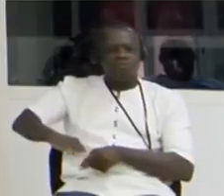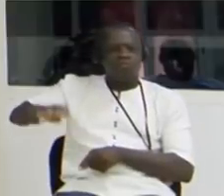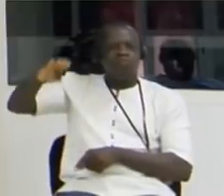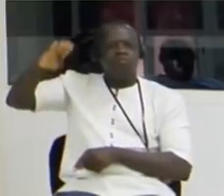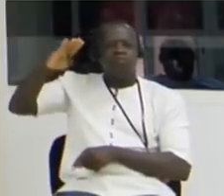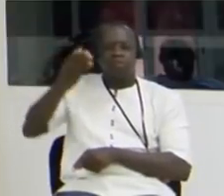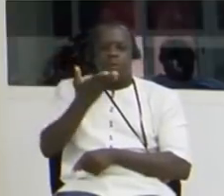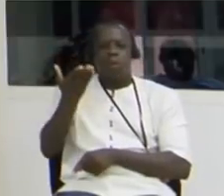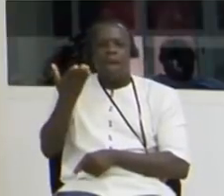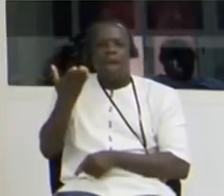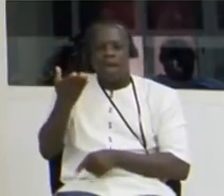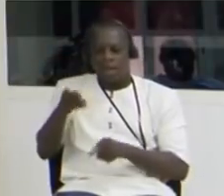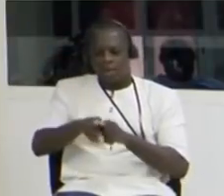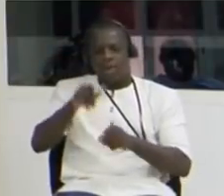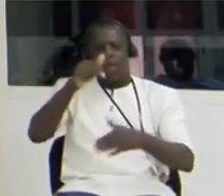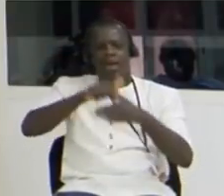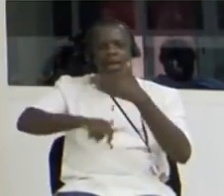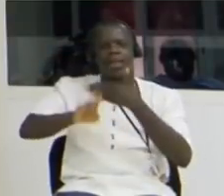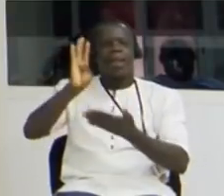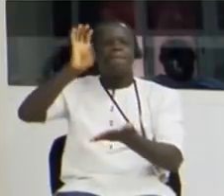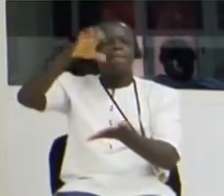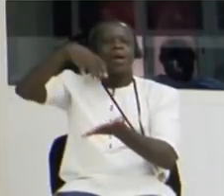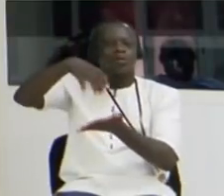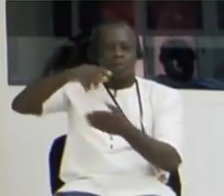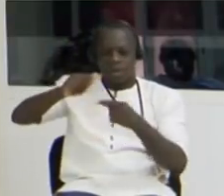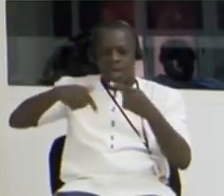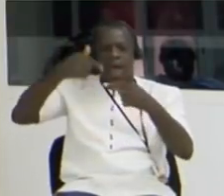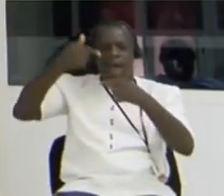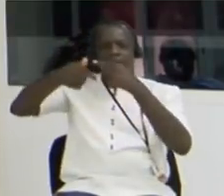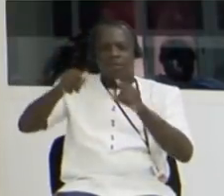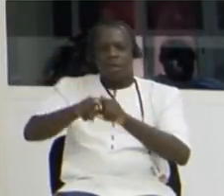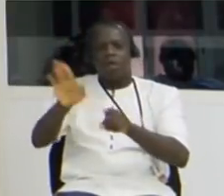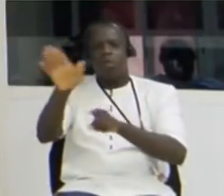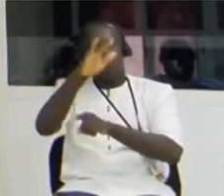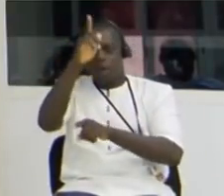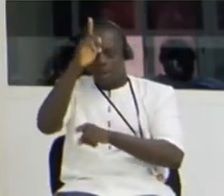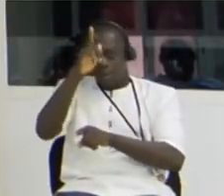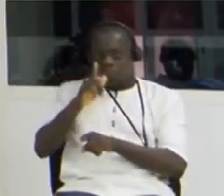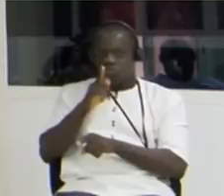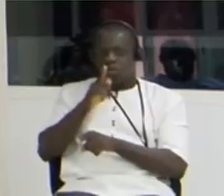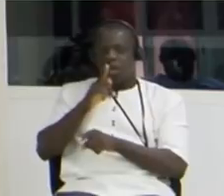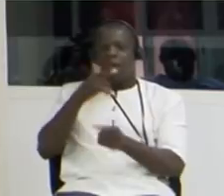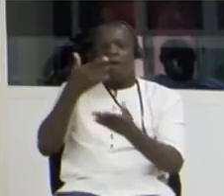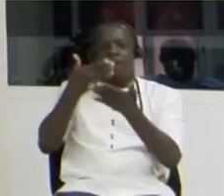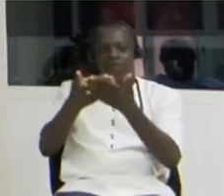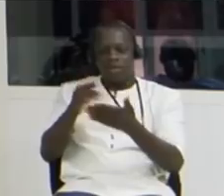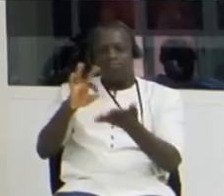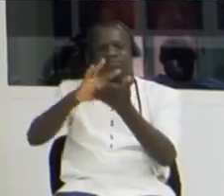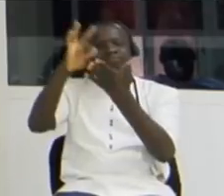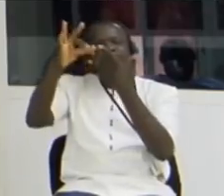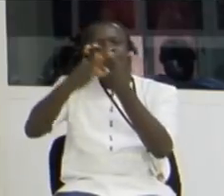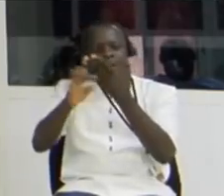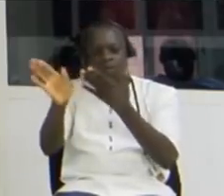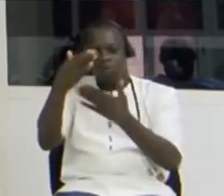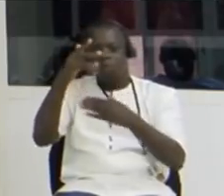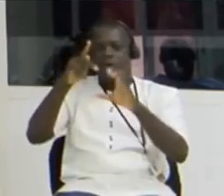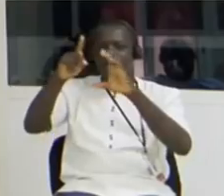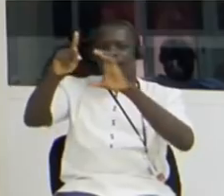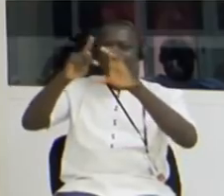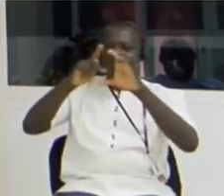In Banjul, then in the Combos, later Kunda, then Kanifing mostly. And what is your current address?